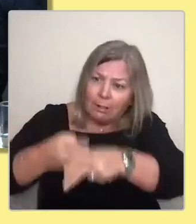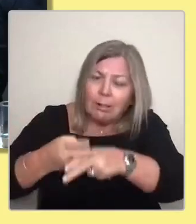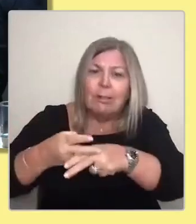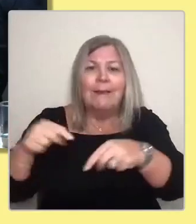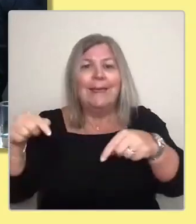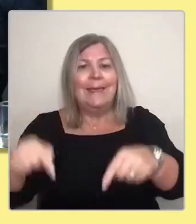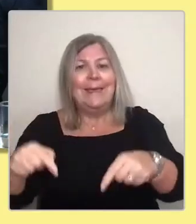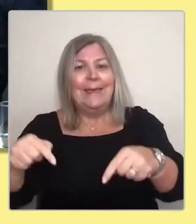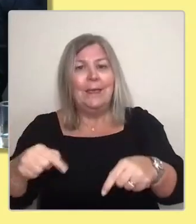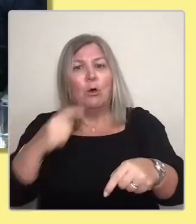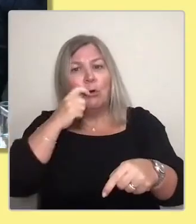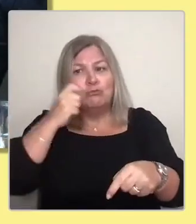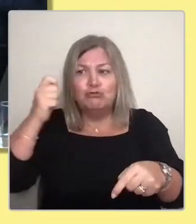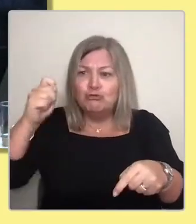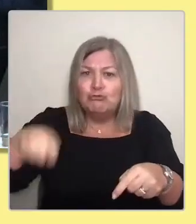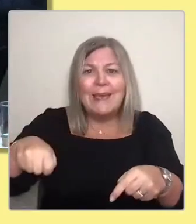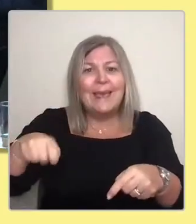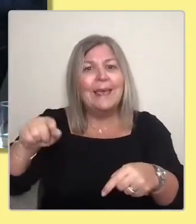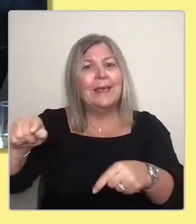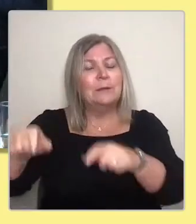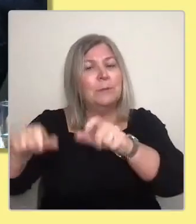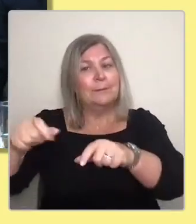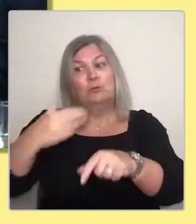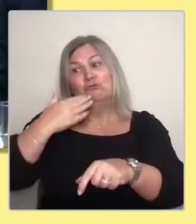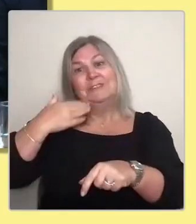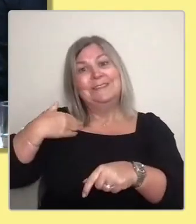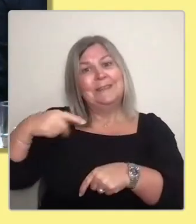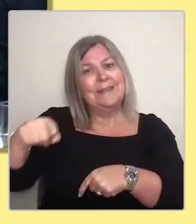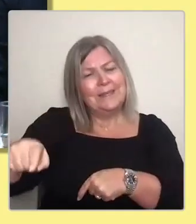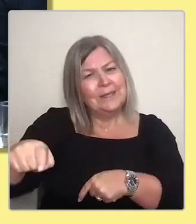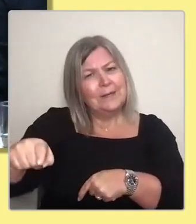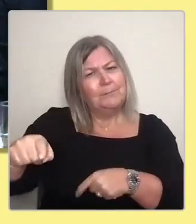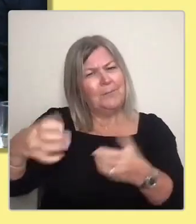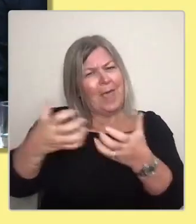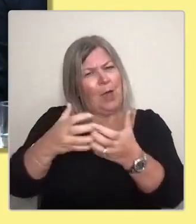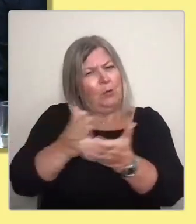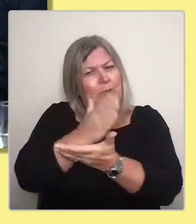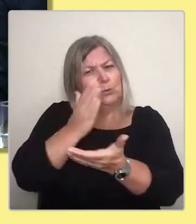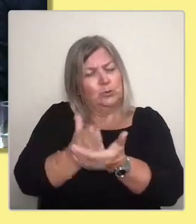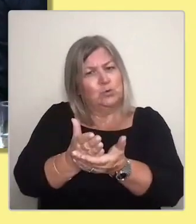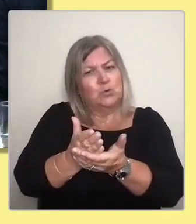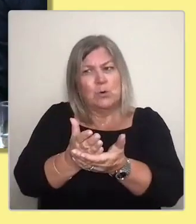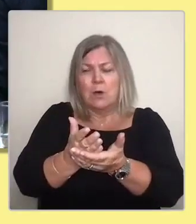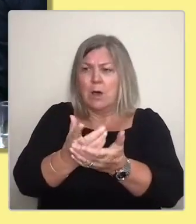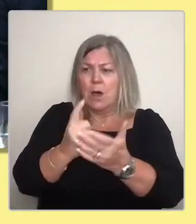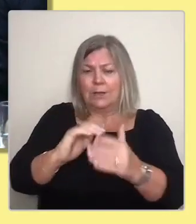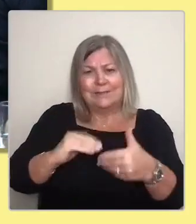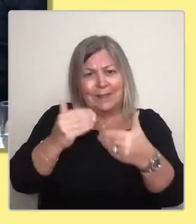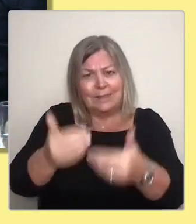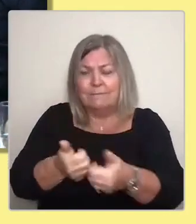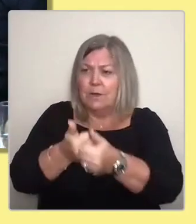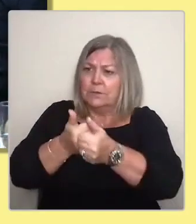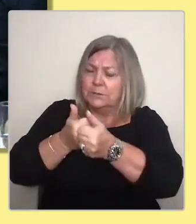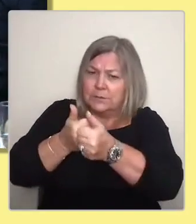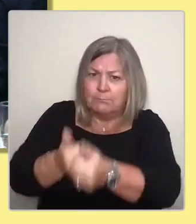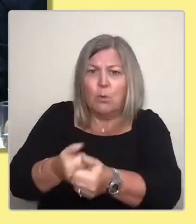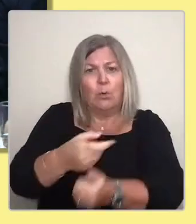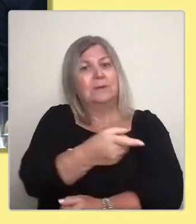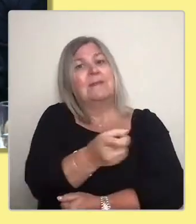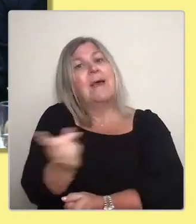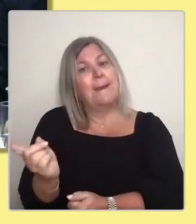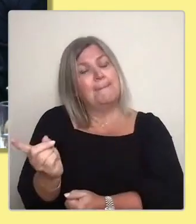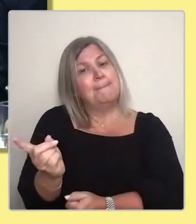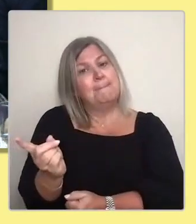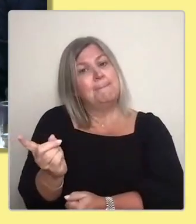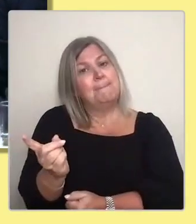for example, Ukrainian refugees most recently, how do we ensure that we deliver for them? That's the approach I've taken to budgets, to